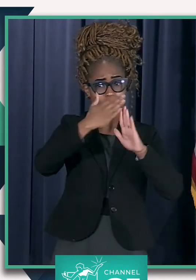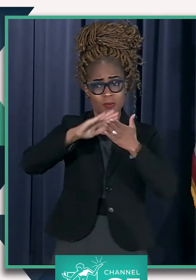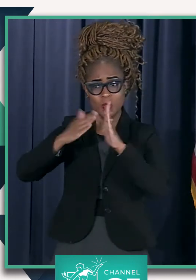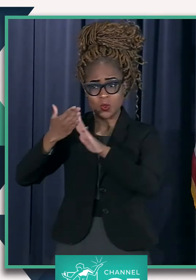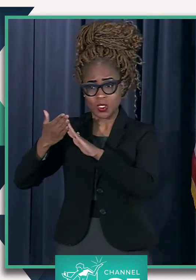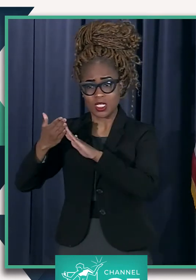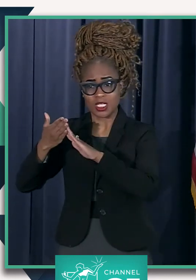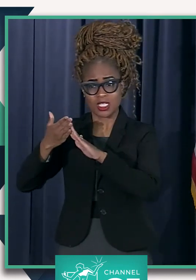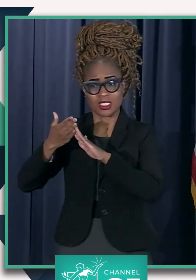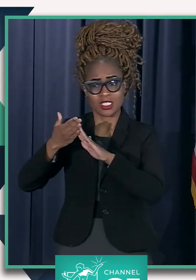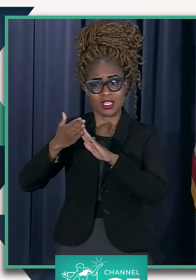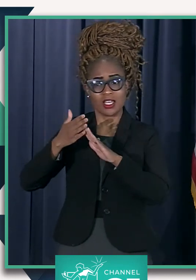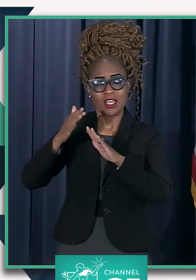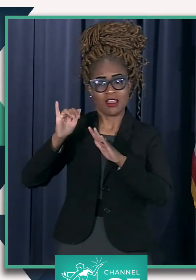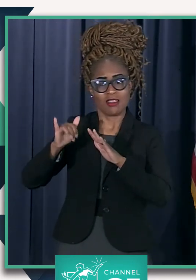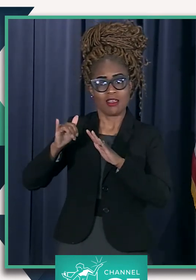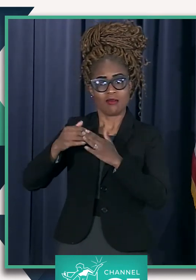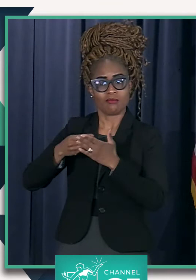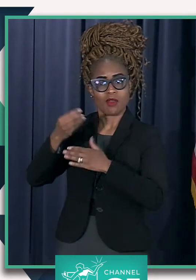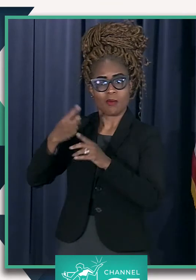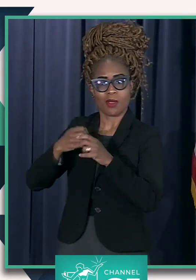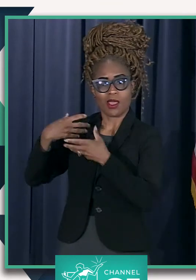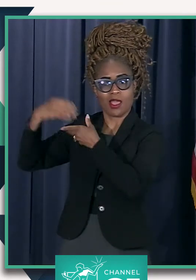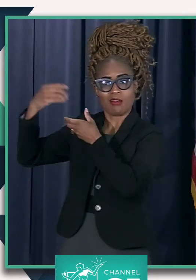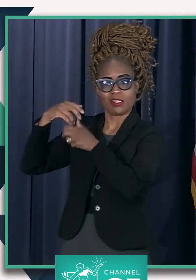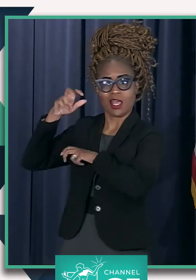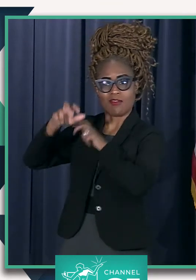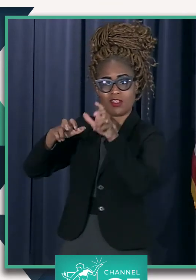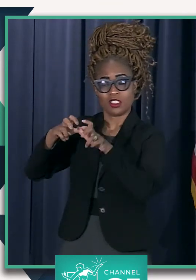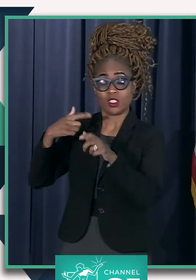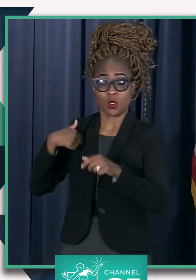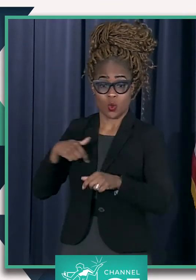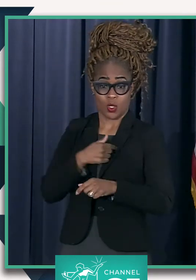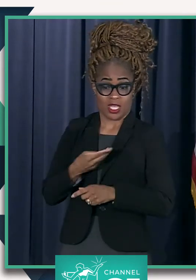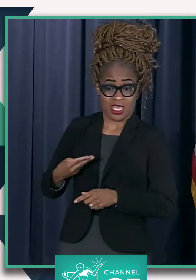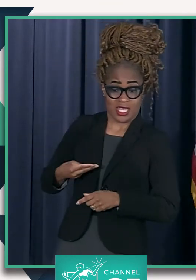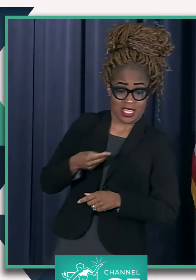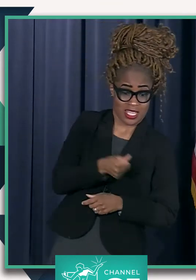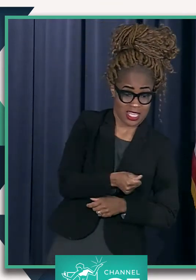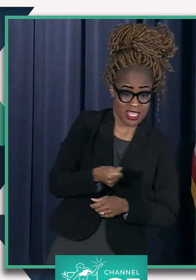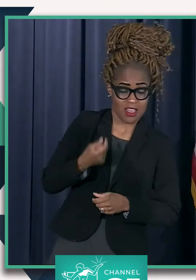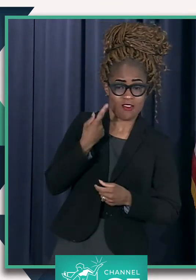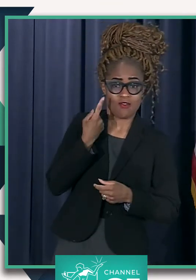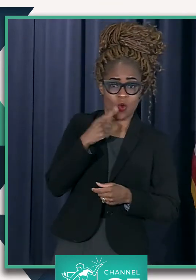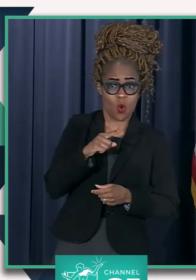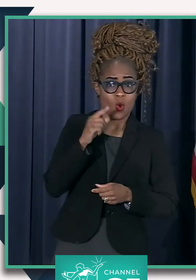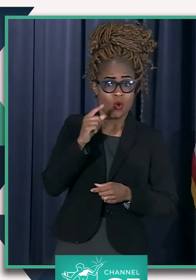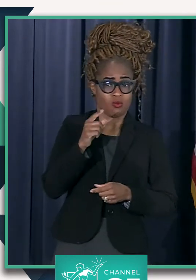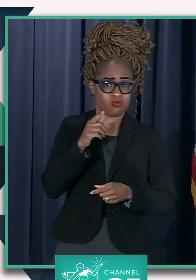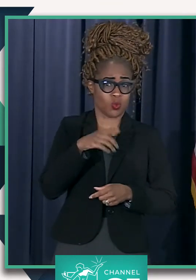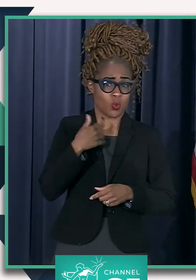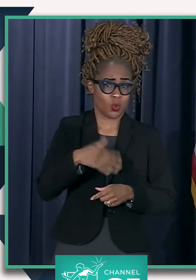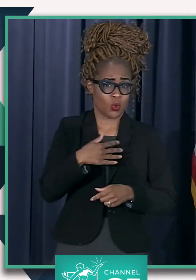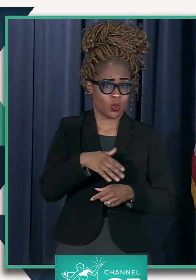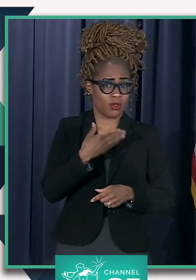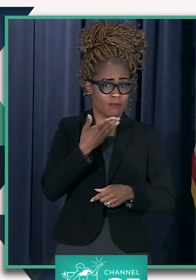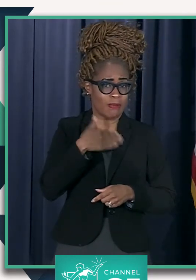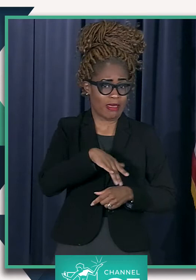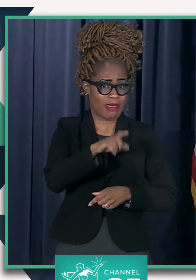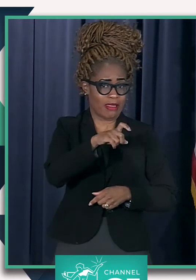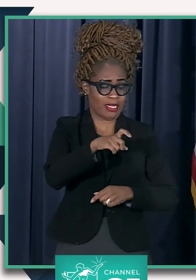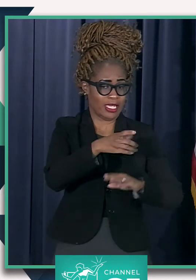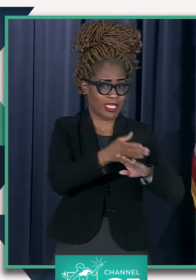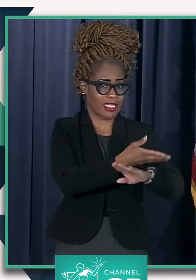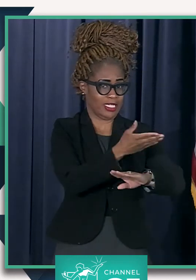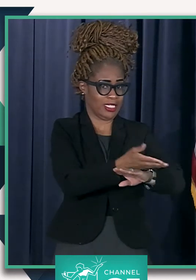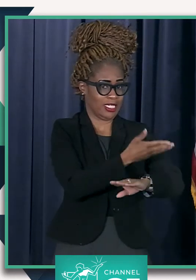outside investor purchase. We put money into these communities for badly needed renovations, but, and here's